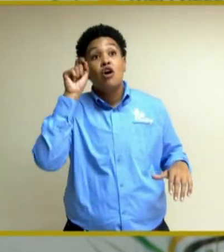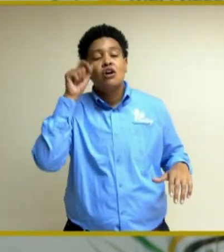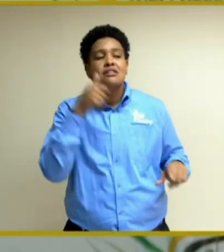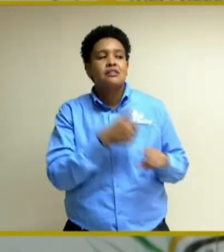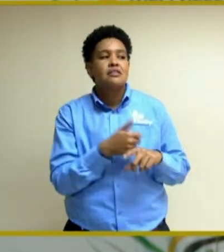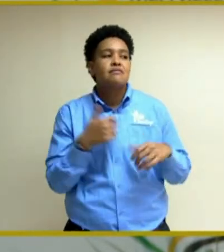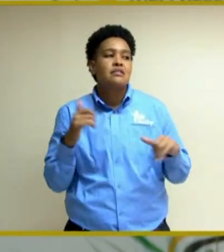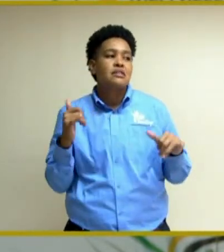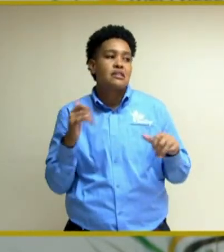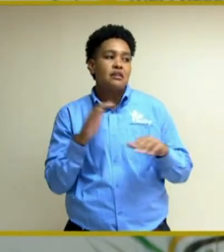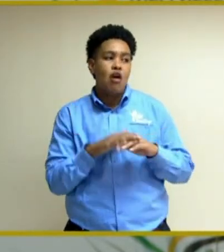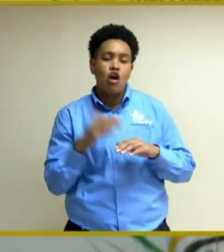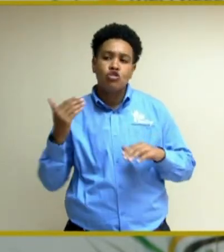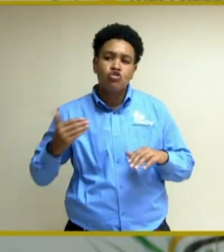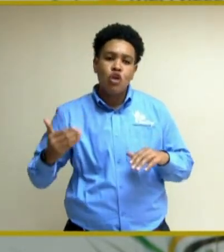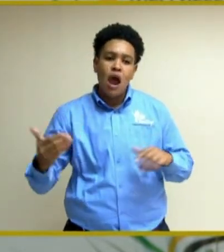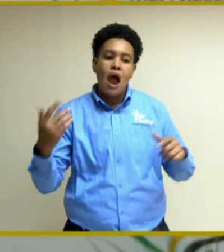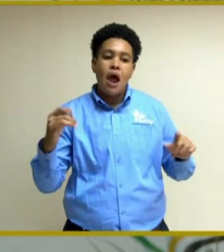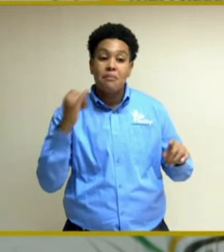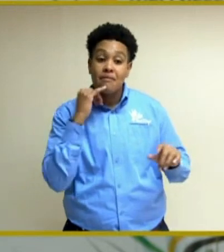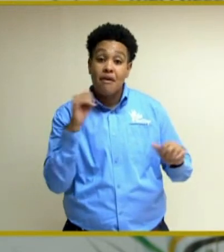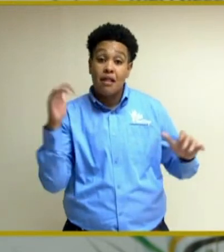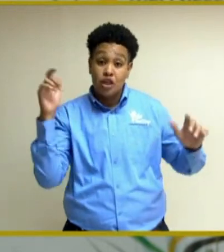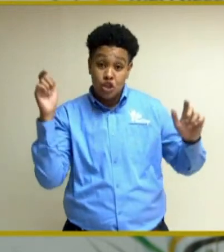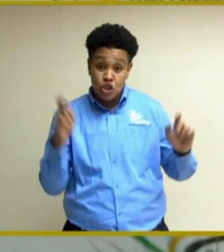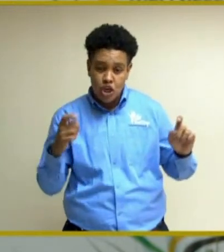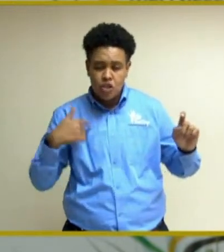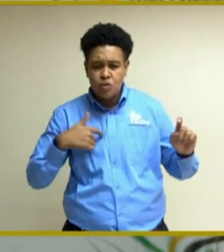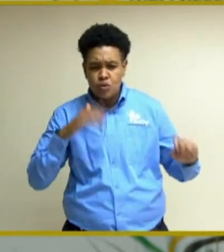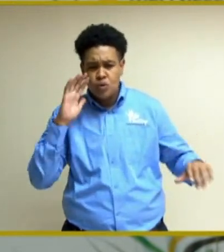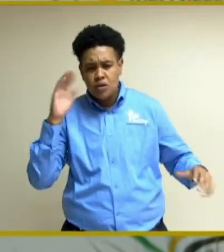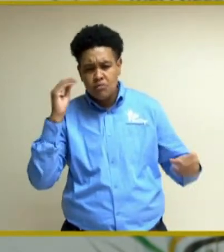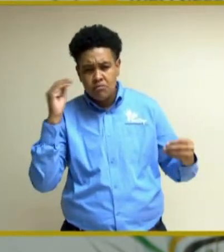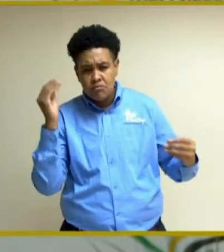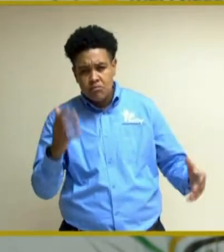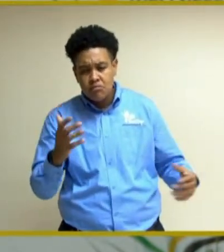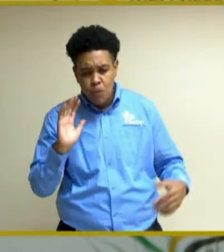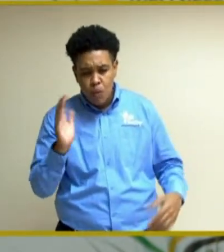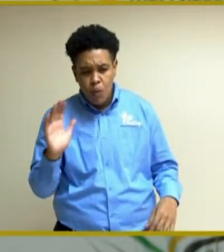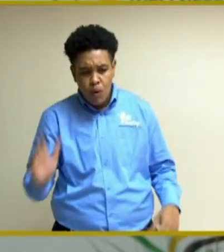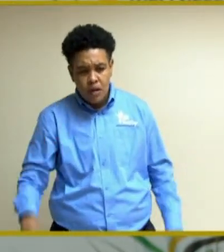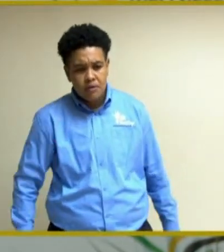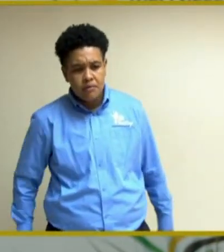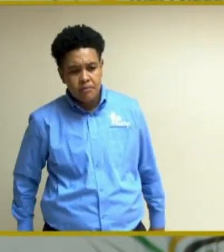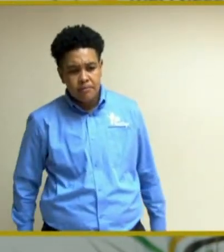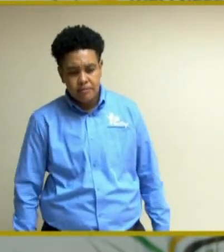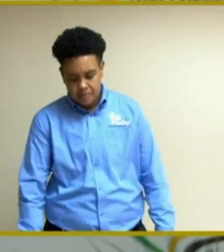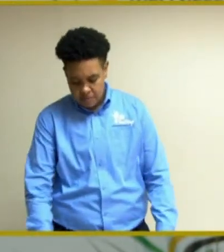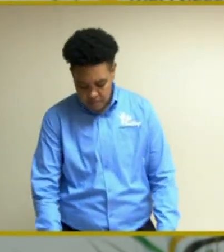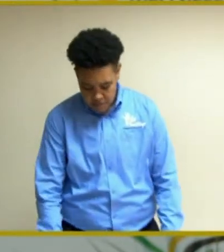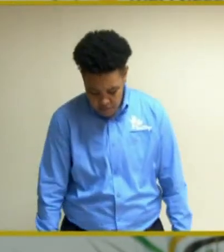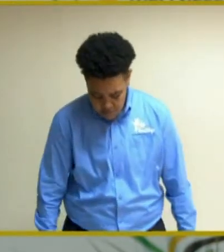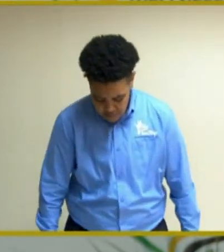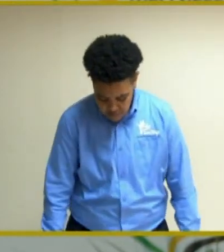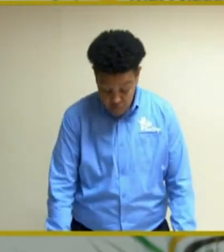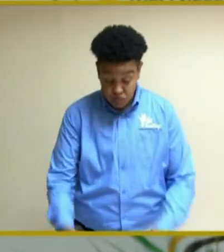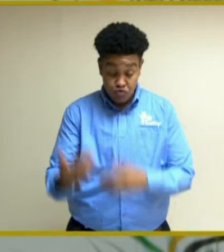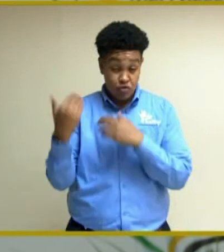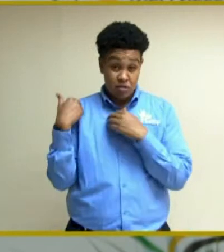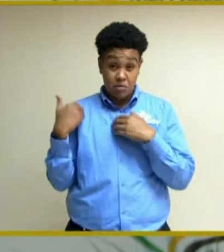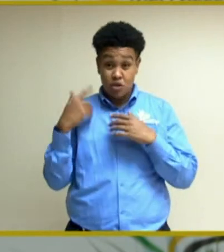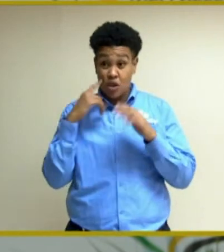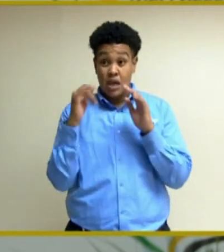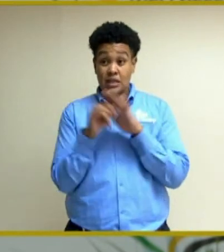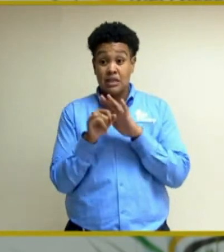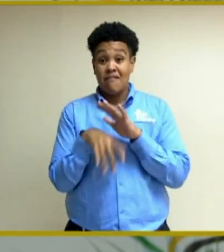still on track. If anything changes, we will let you know. And the mandate remains to identify and source some 4